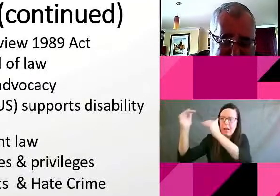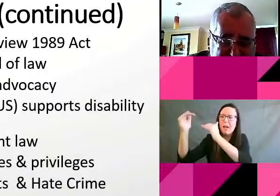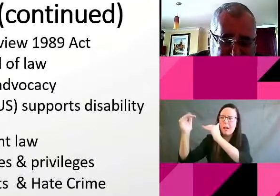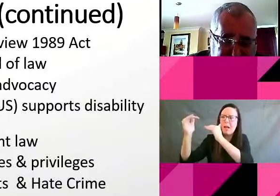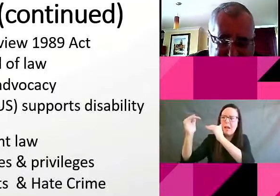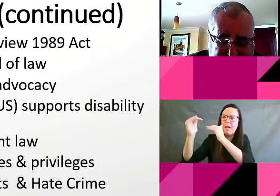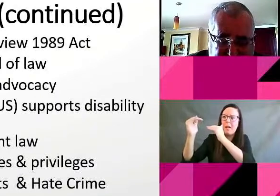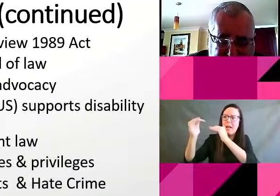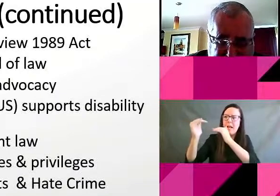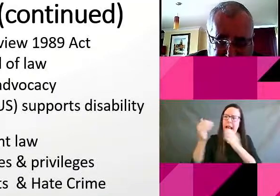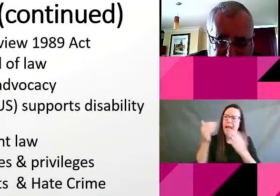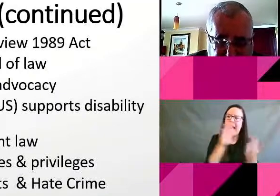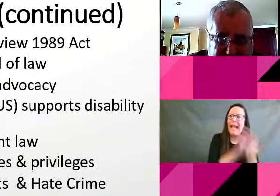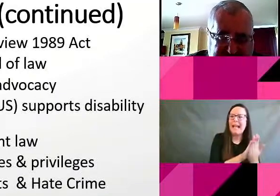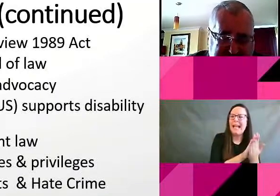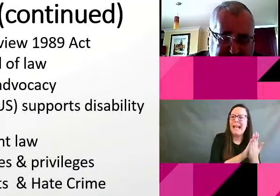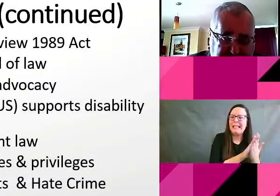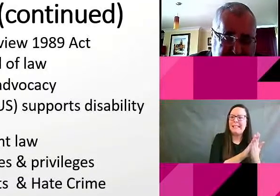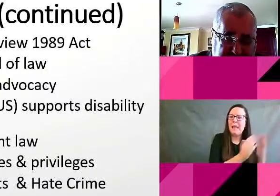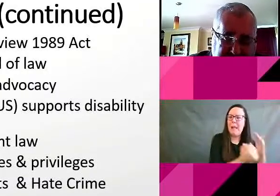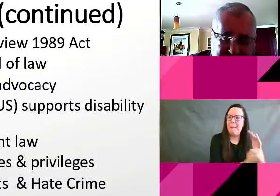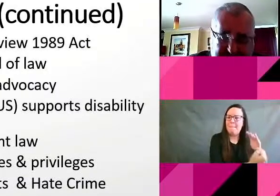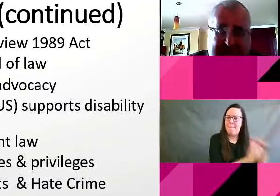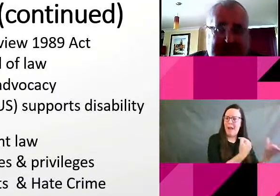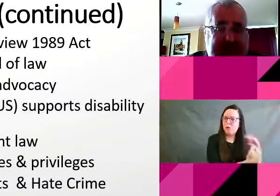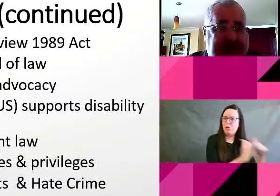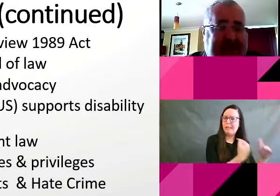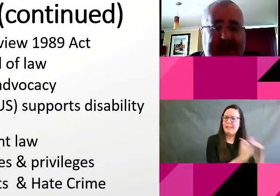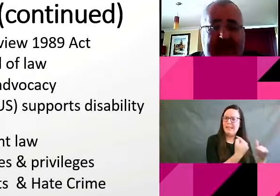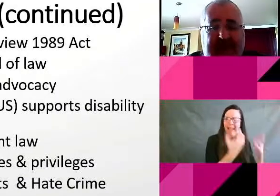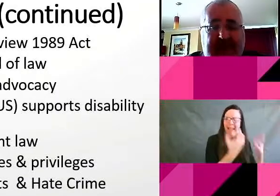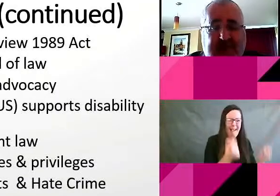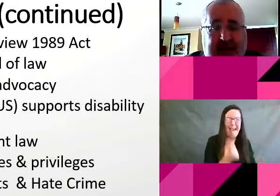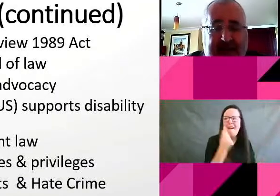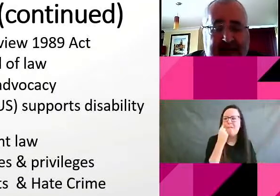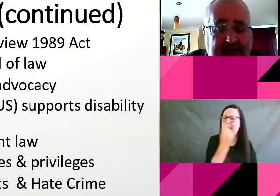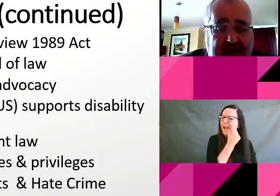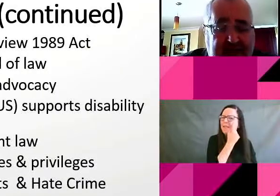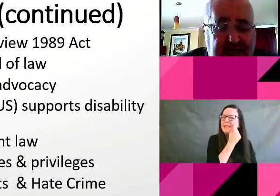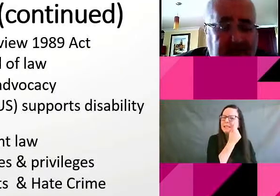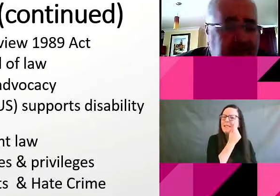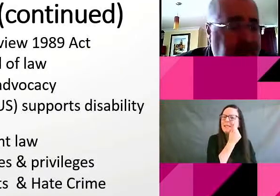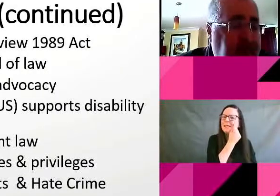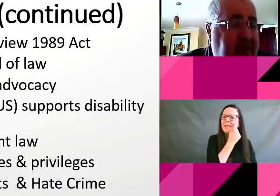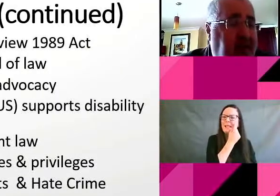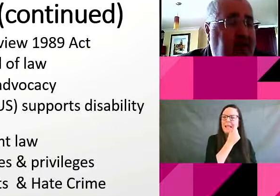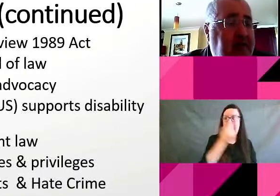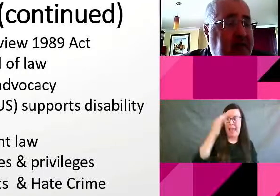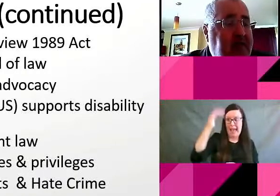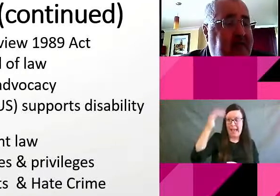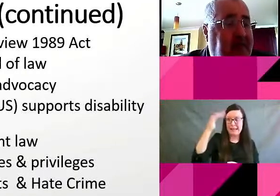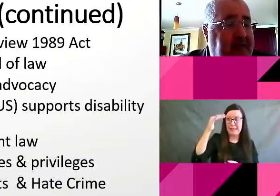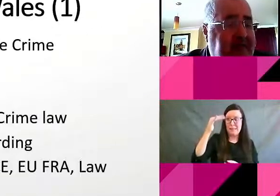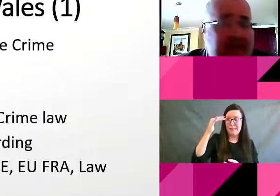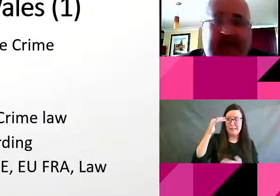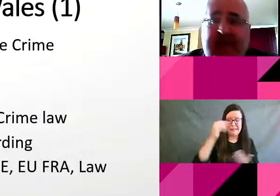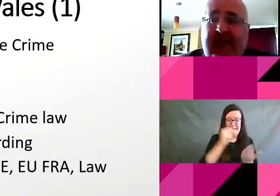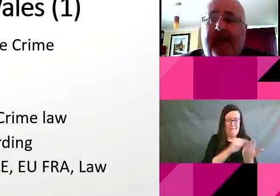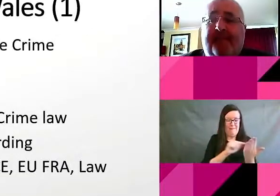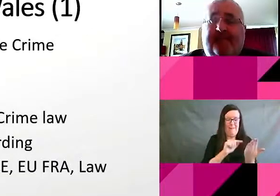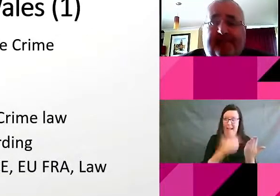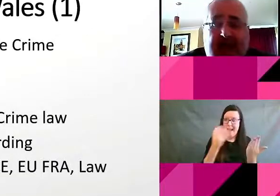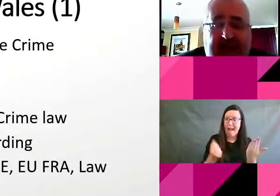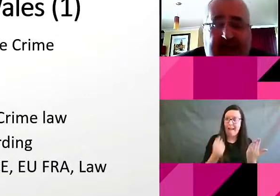And there is evidence of that continuum that's been written up academically as well. So moving on from